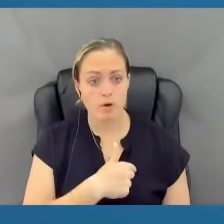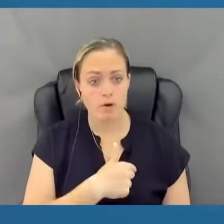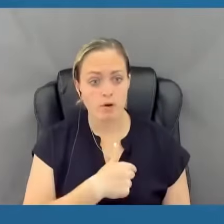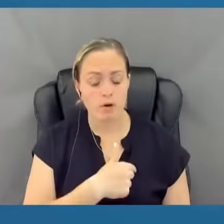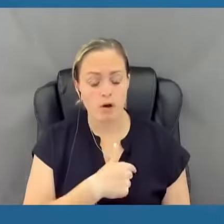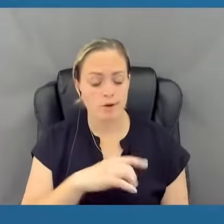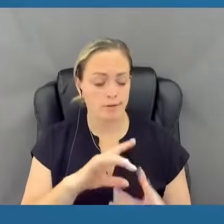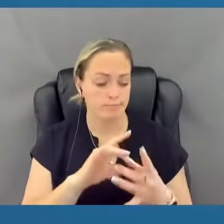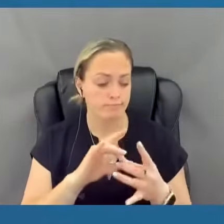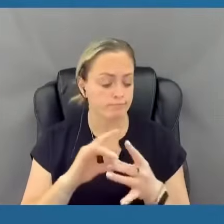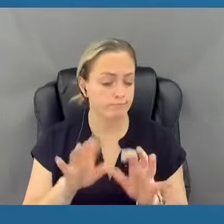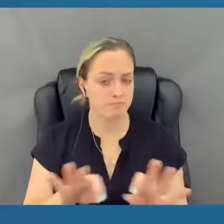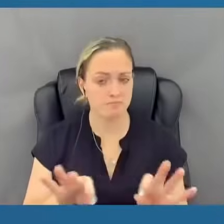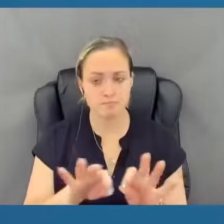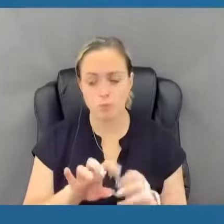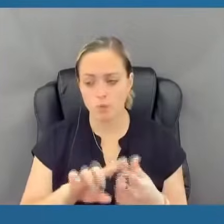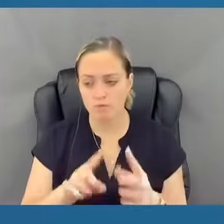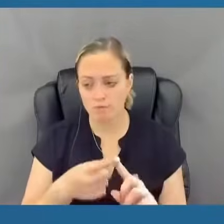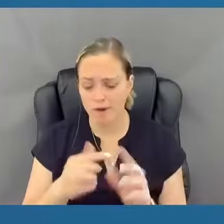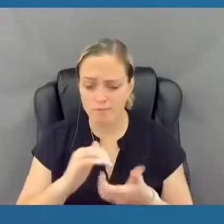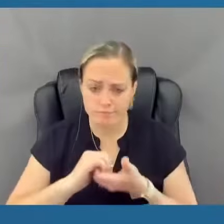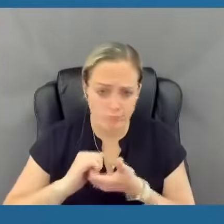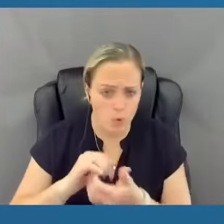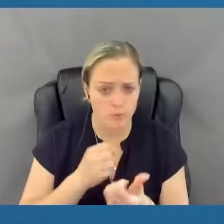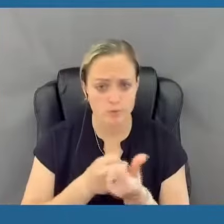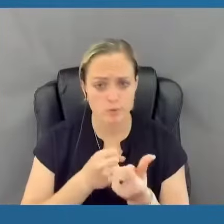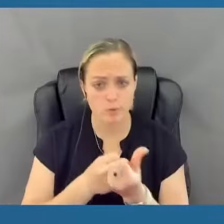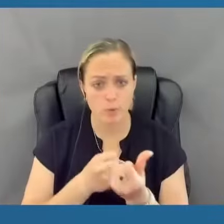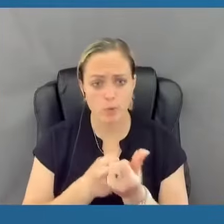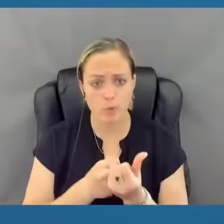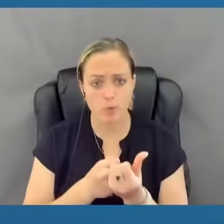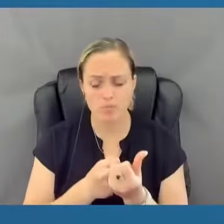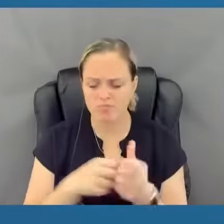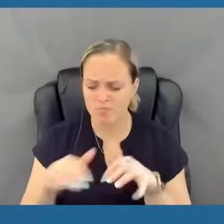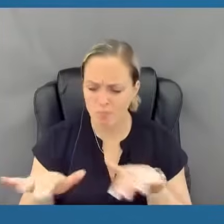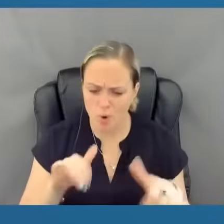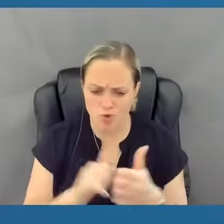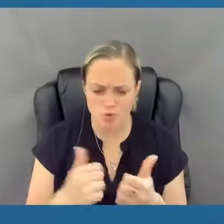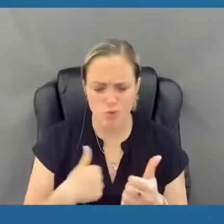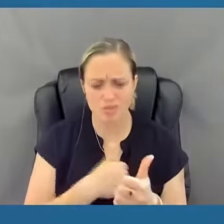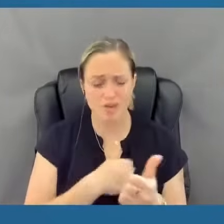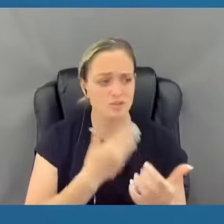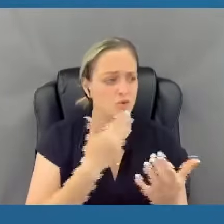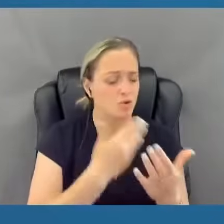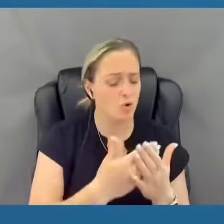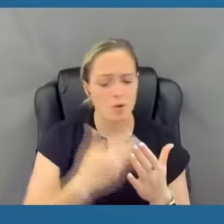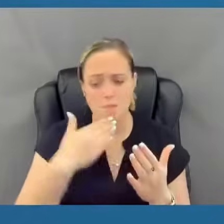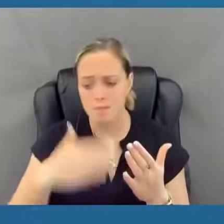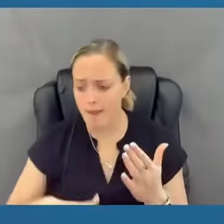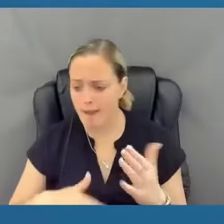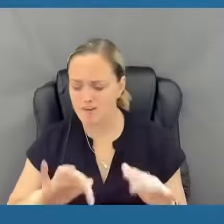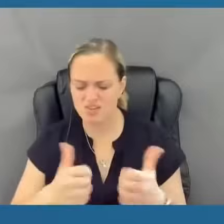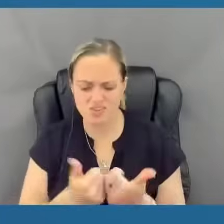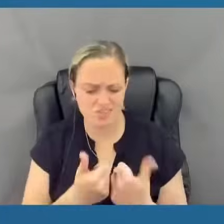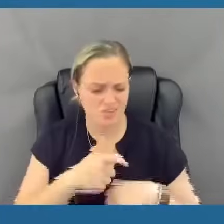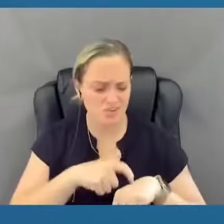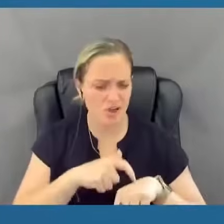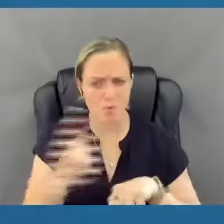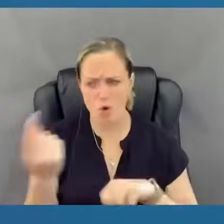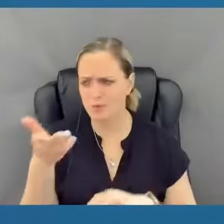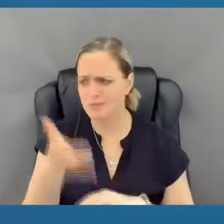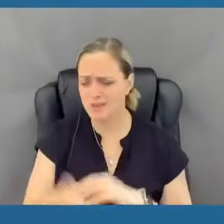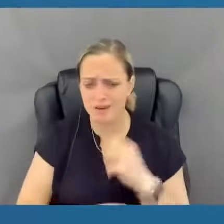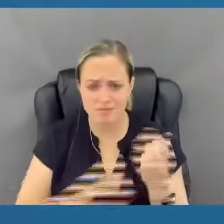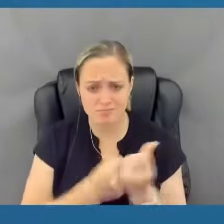dynamic friend, partner, supporter, marches with us during the good and the challenging times. She's always there with us.